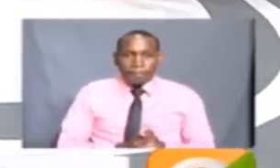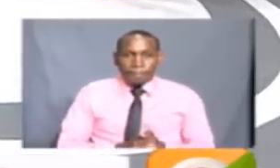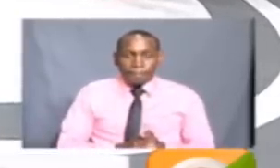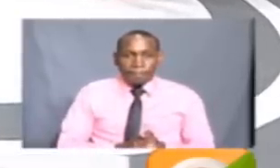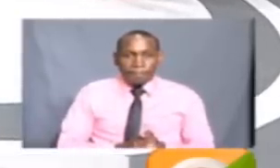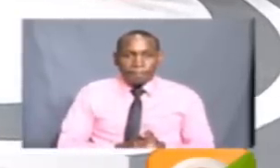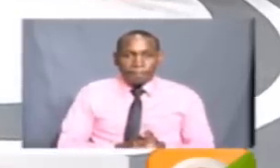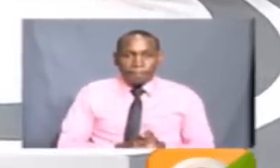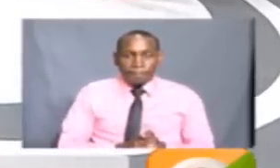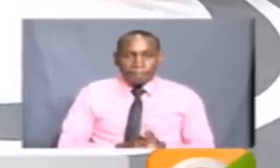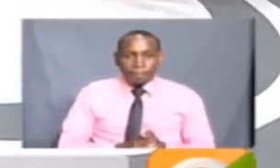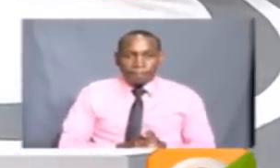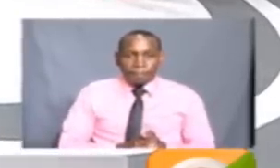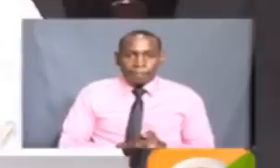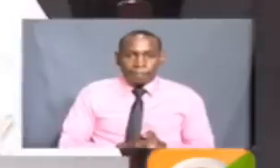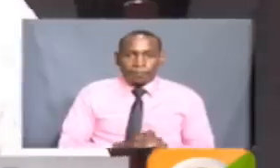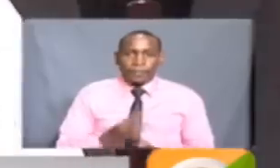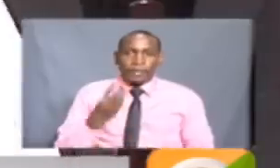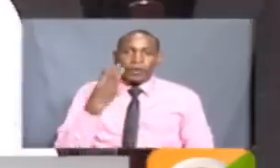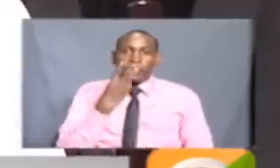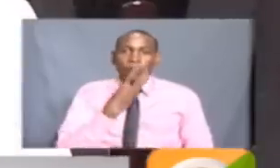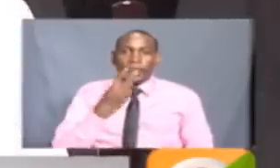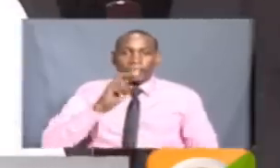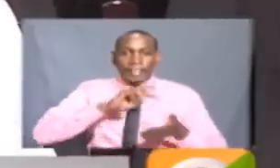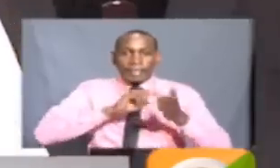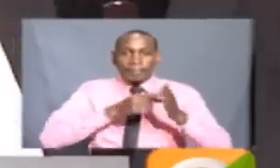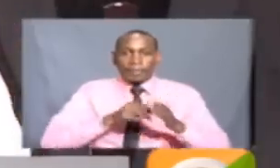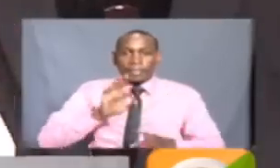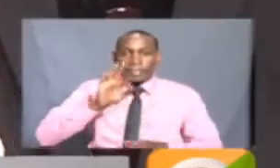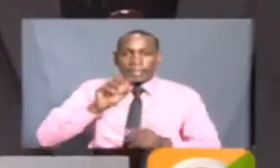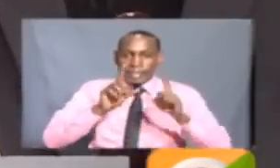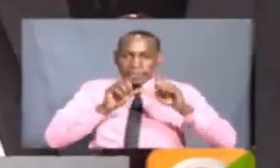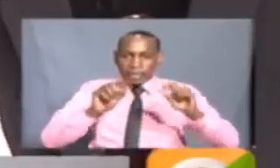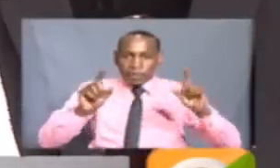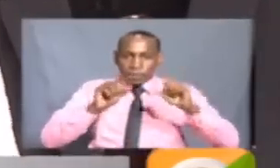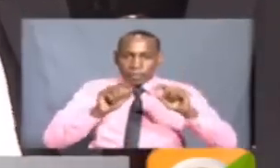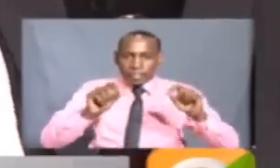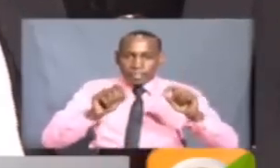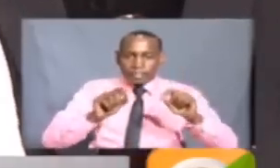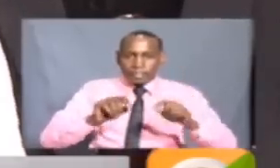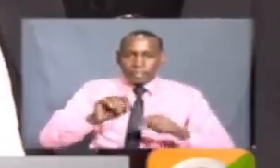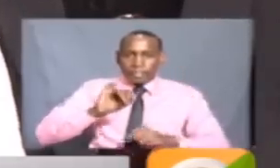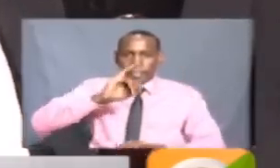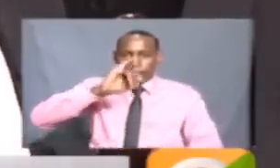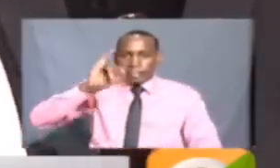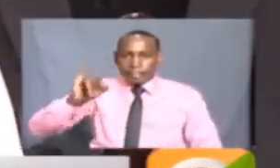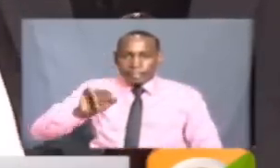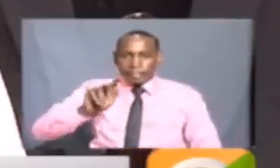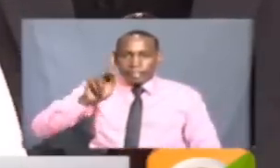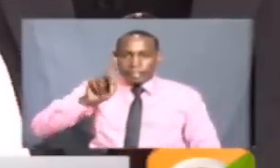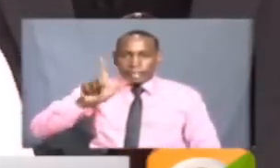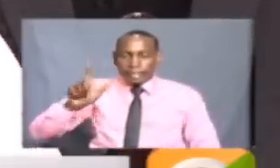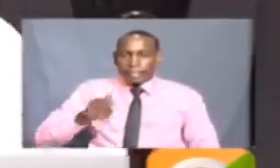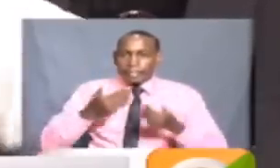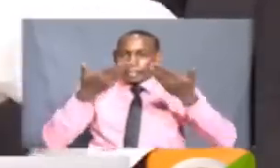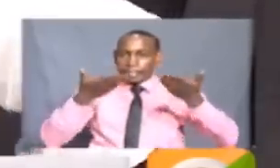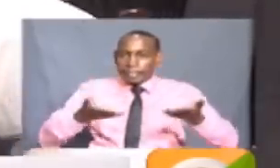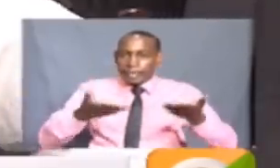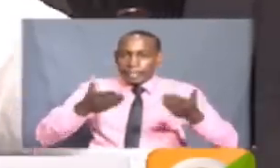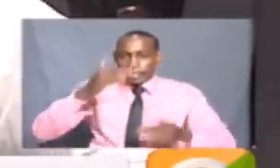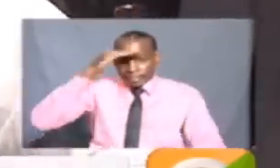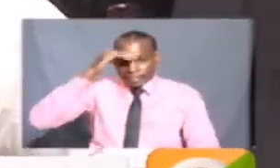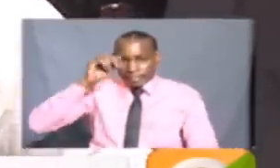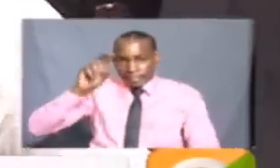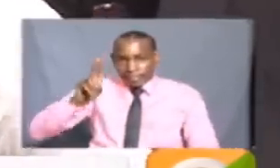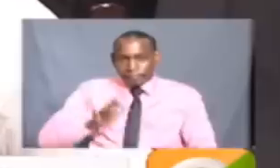All right, folks. Remember, if it's Wednesday, it's those three letters on the keyboard that follow each other, namely JKL, right here at Citizen